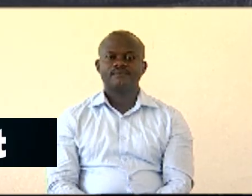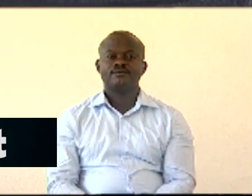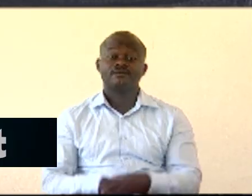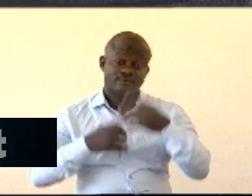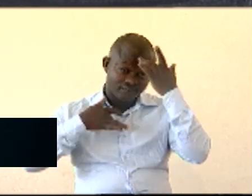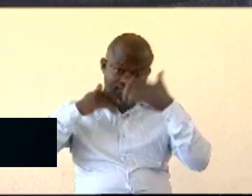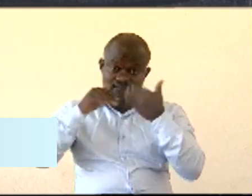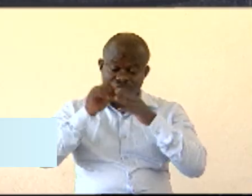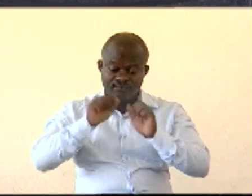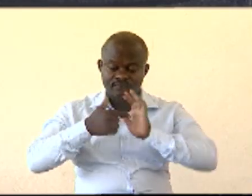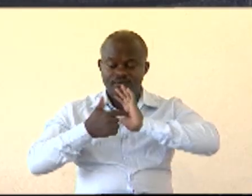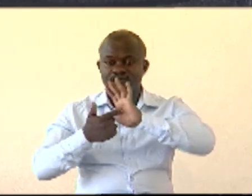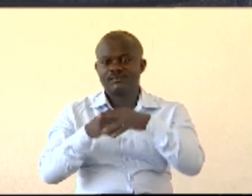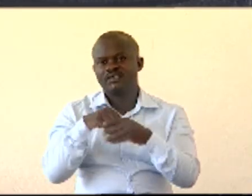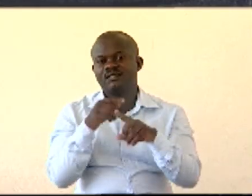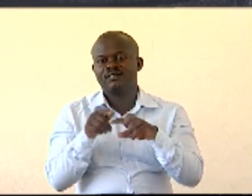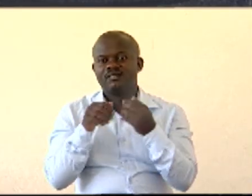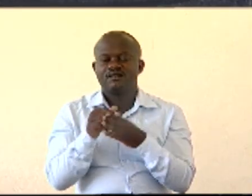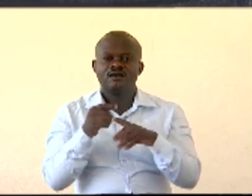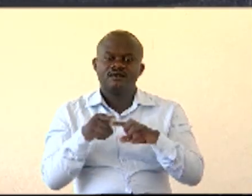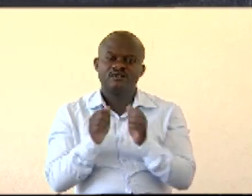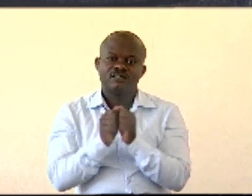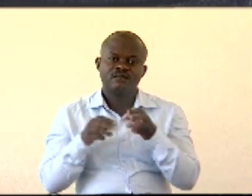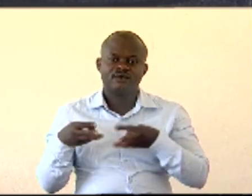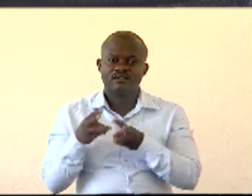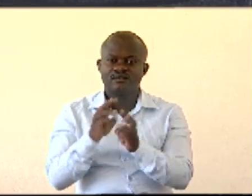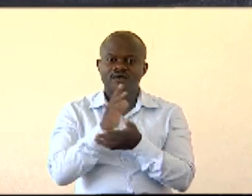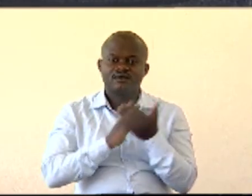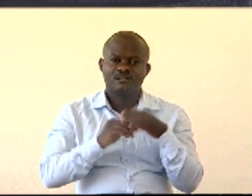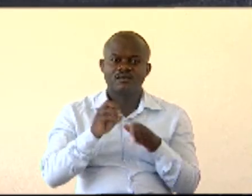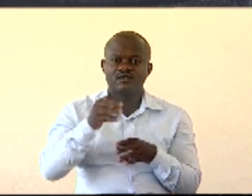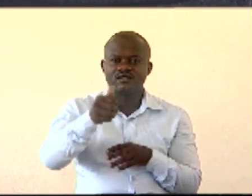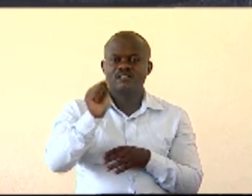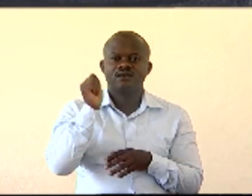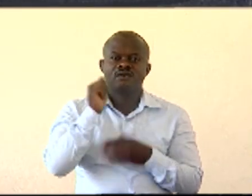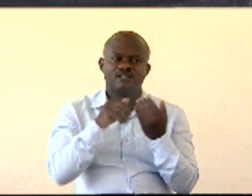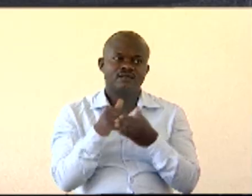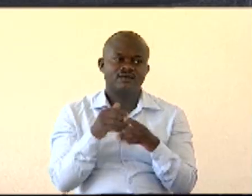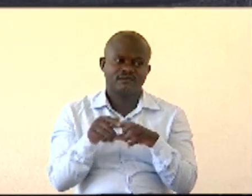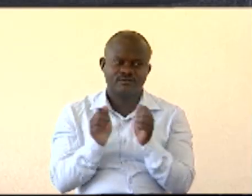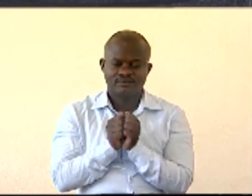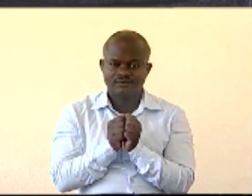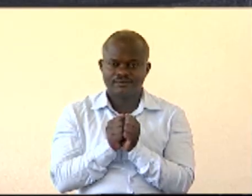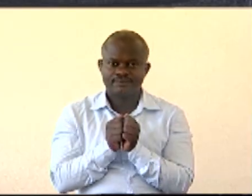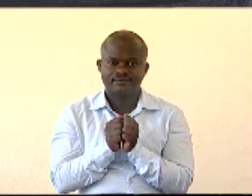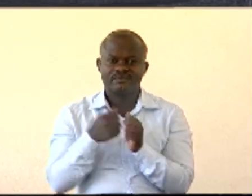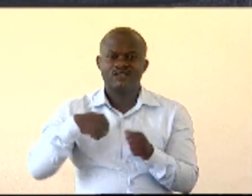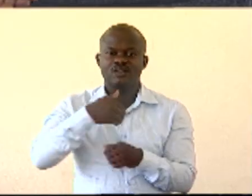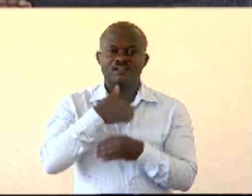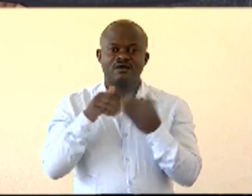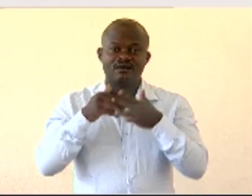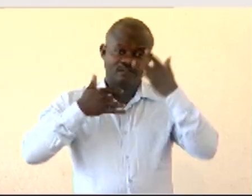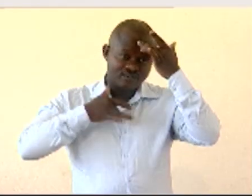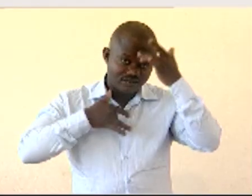Infections can be spread in several different ways. Some of these are listed below. We have diseases